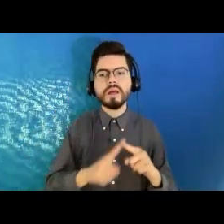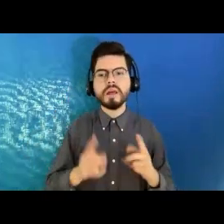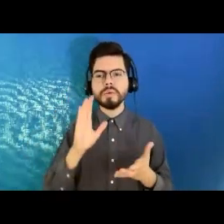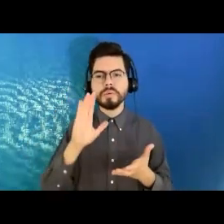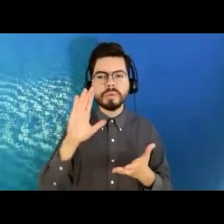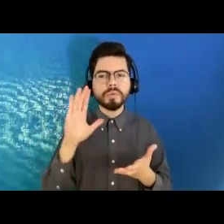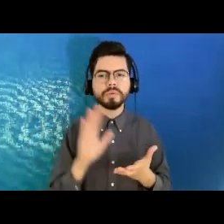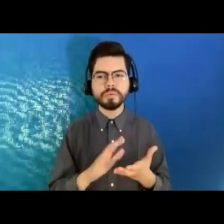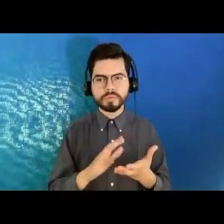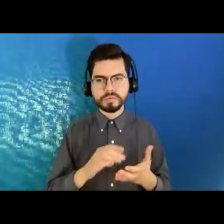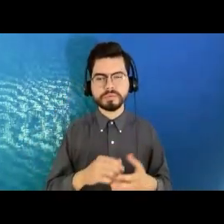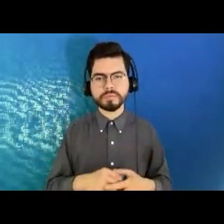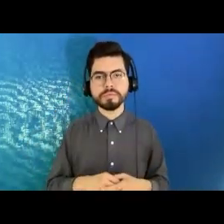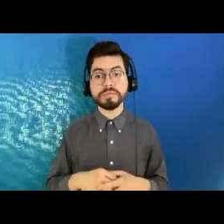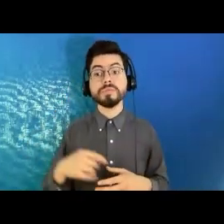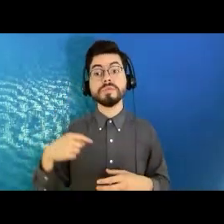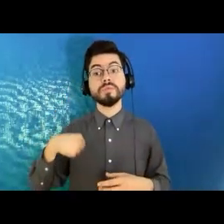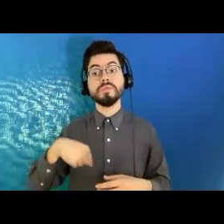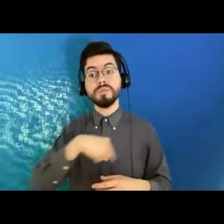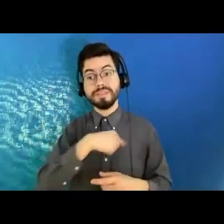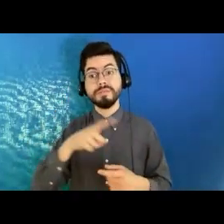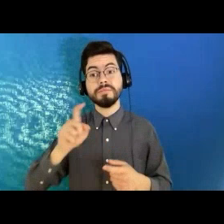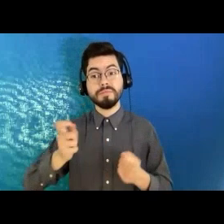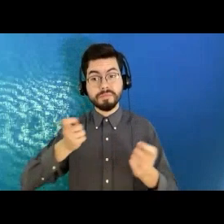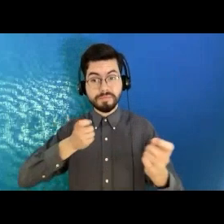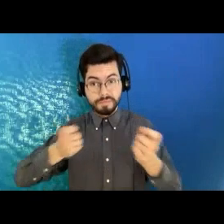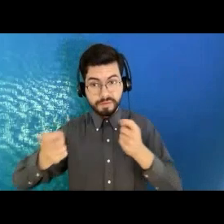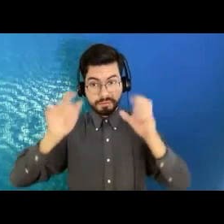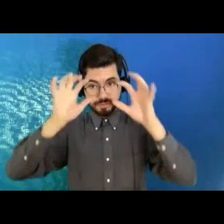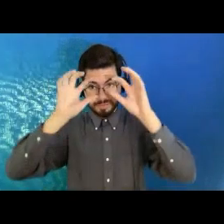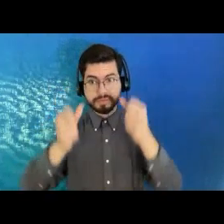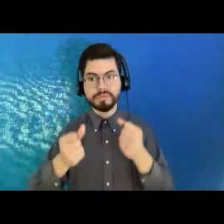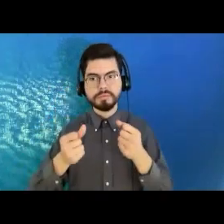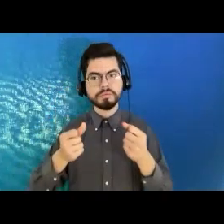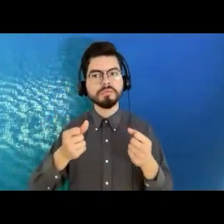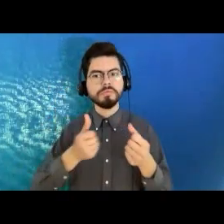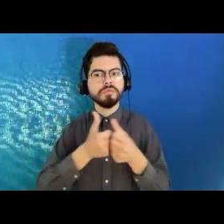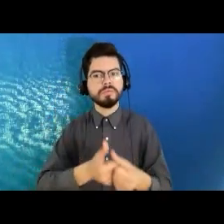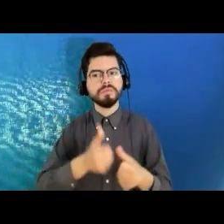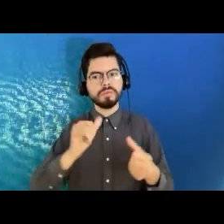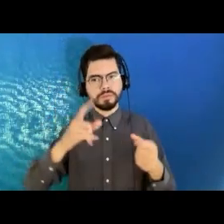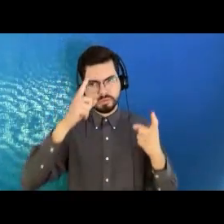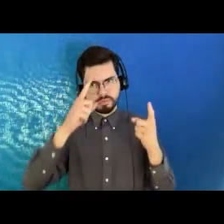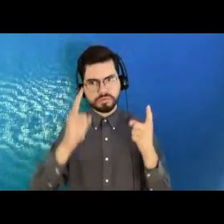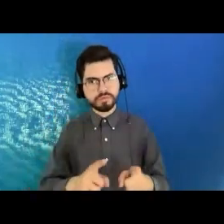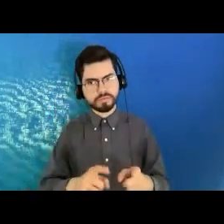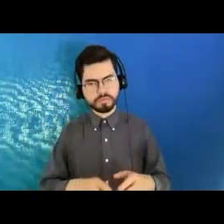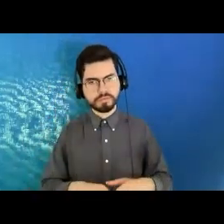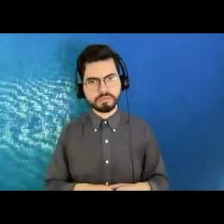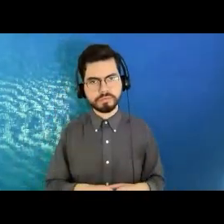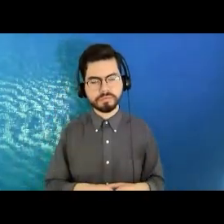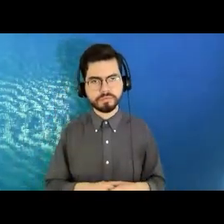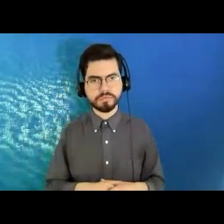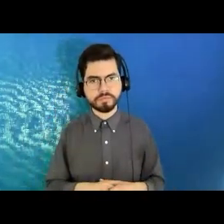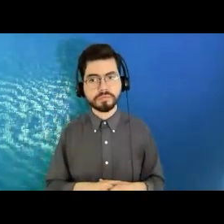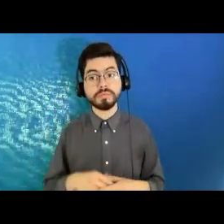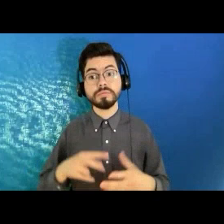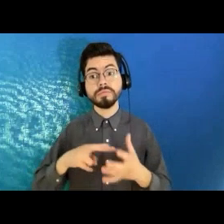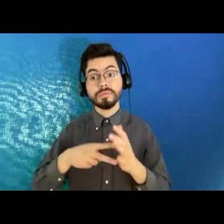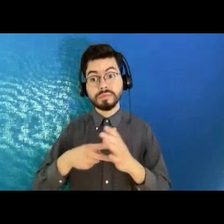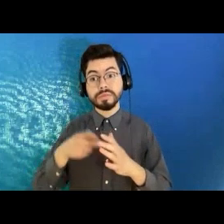bison pursuant to that agreement. And so that means that we have to manage bison population and not let them get